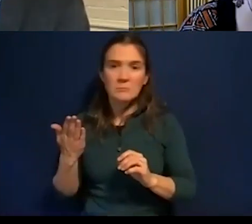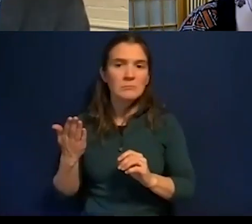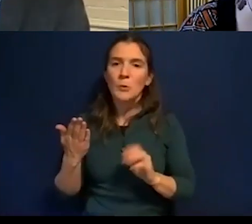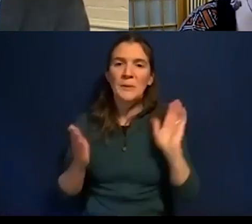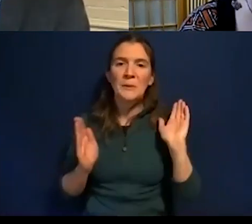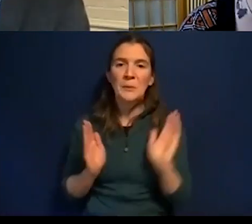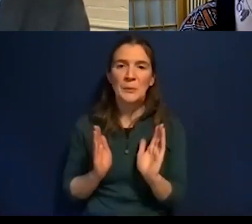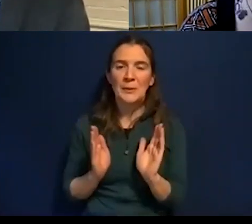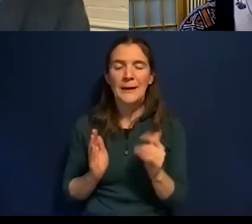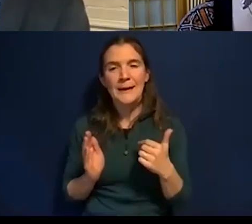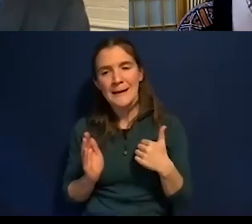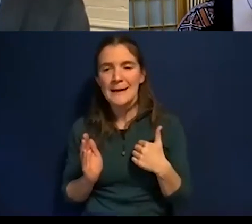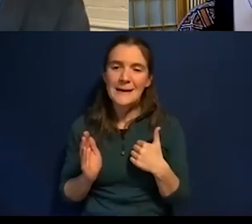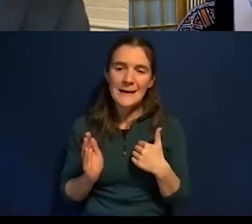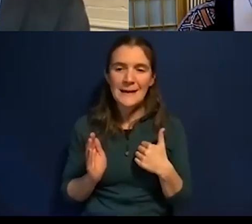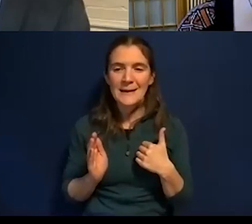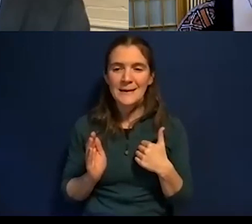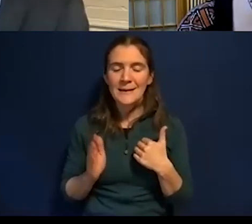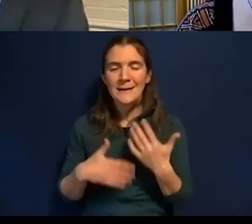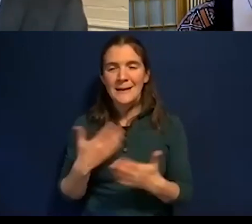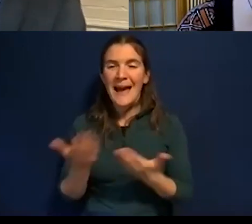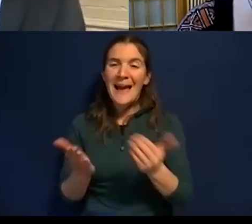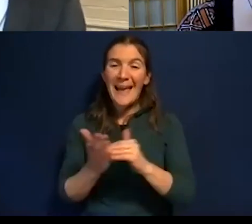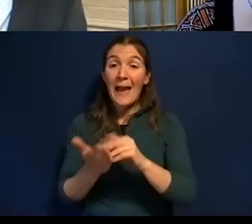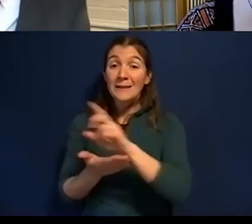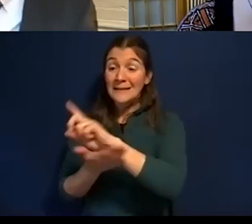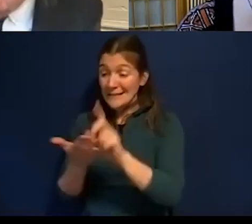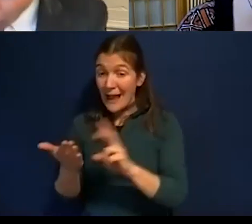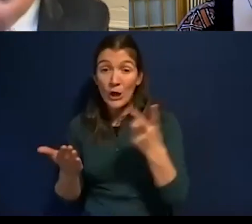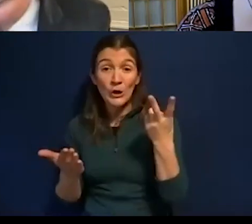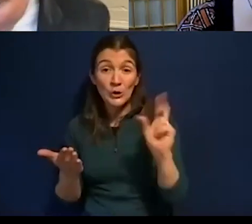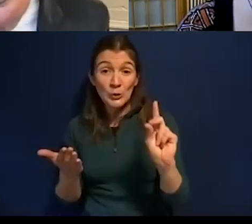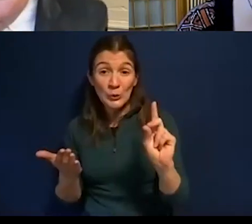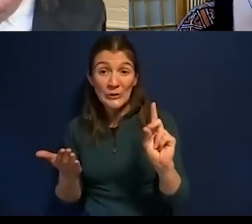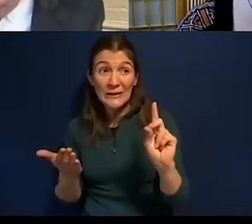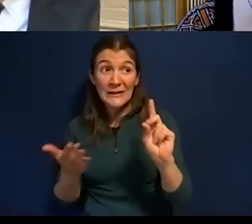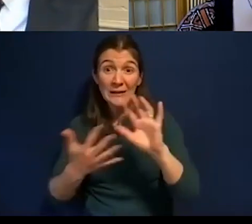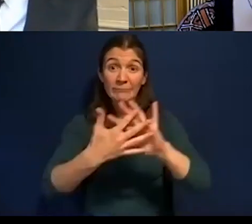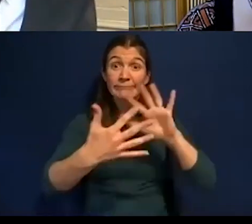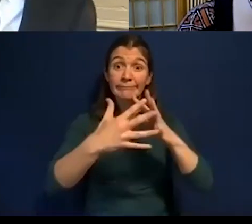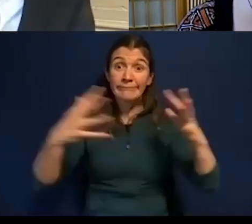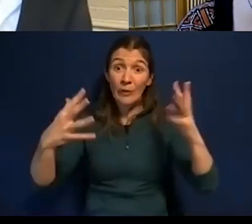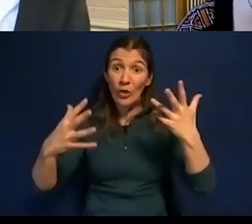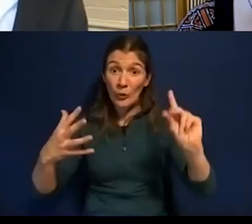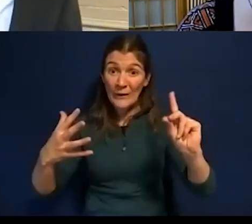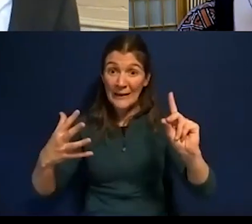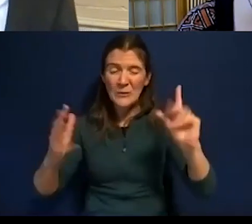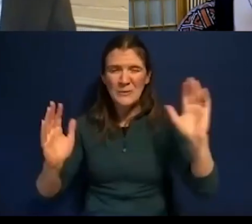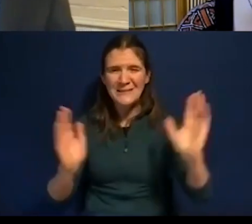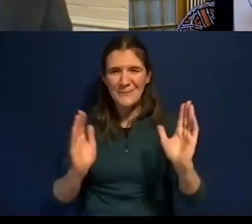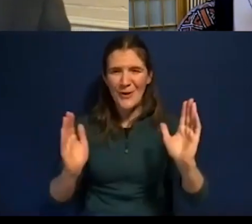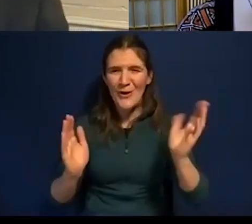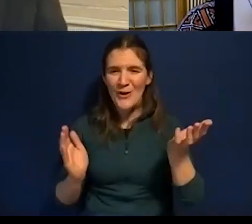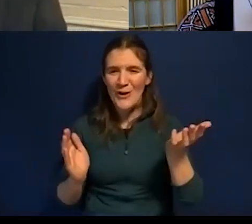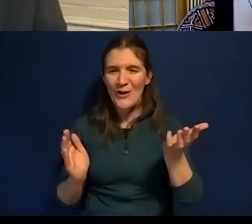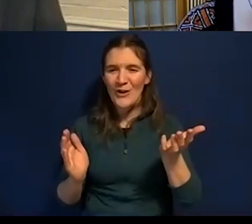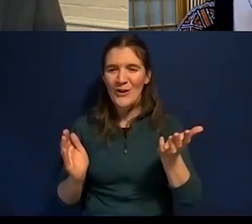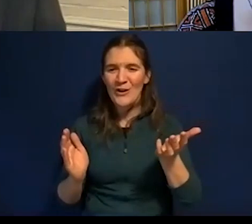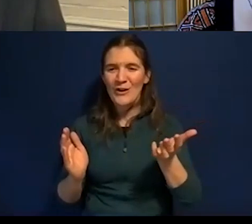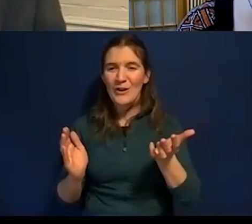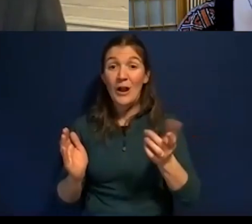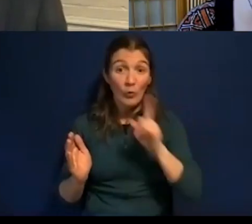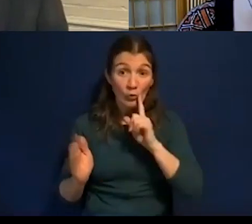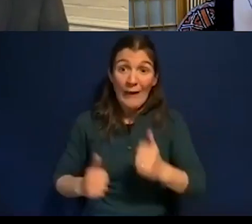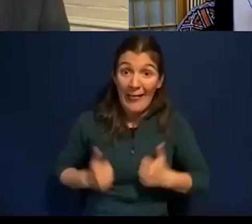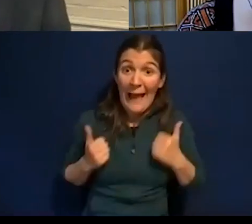And it's hard to say to try to put something more specific to that, but it looks, and I think in real life,